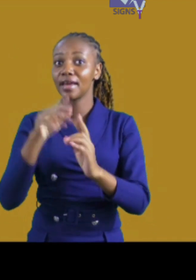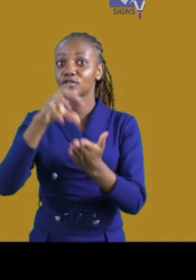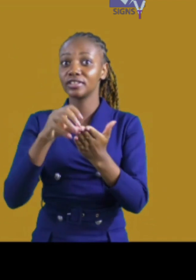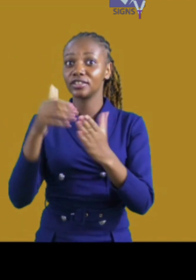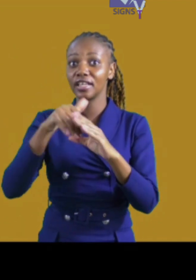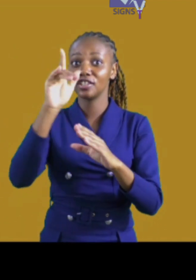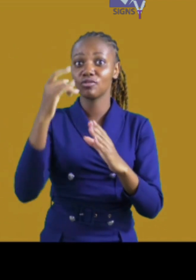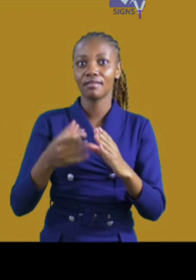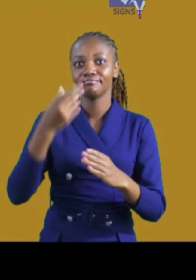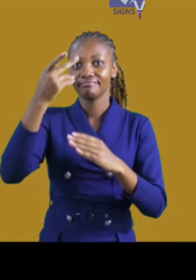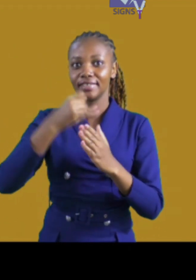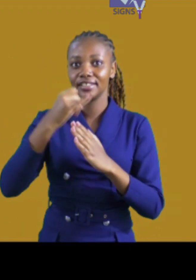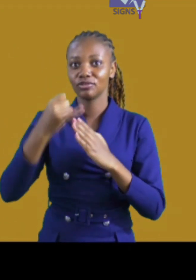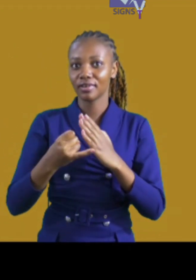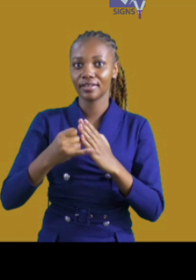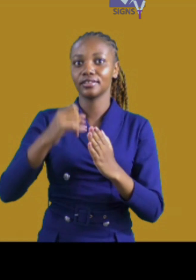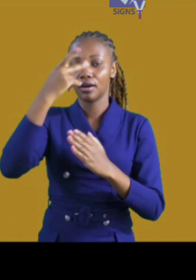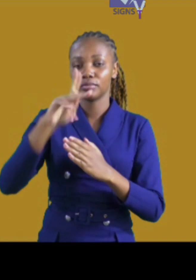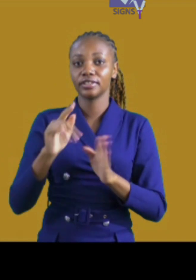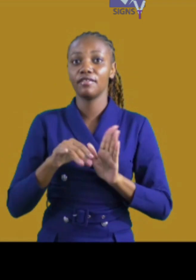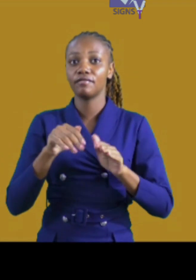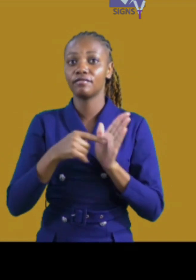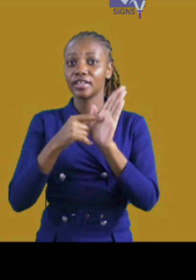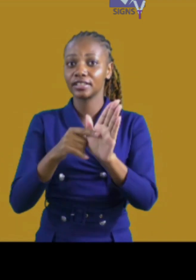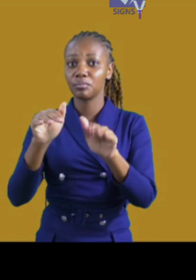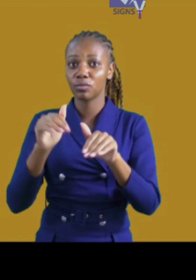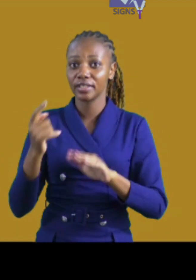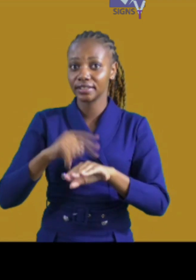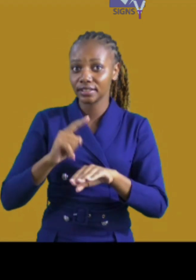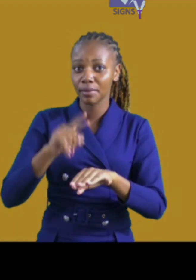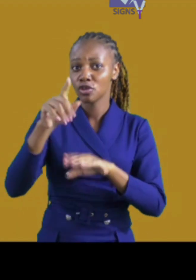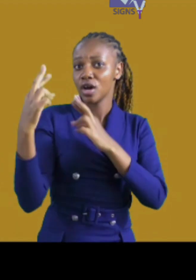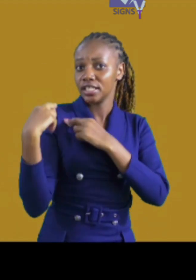the terms and conditions in your insurance policy, such as waiting period,